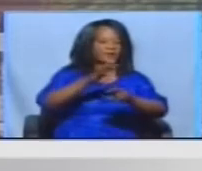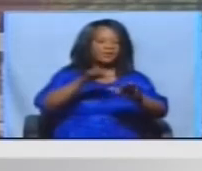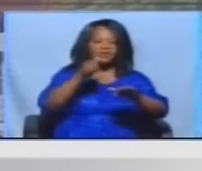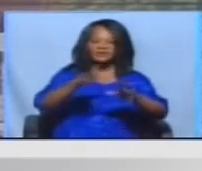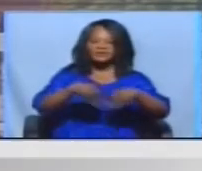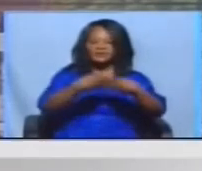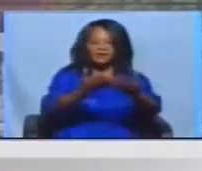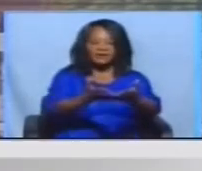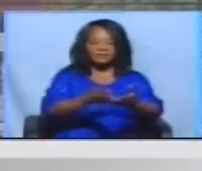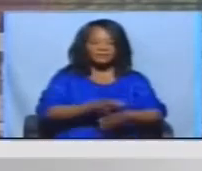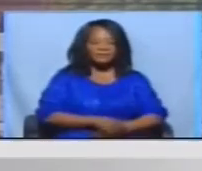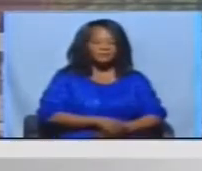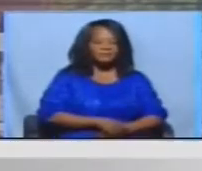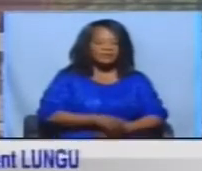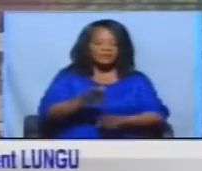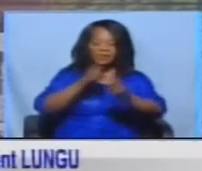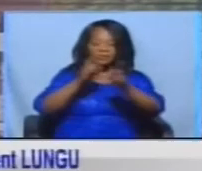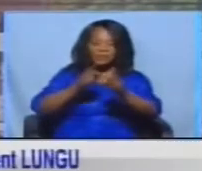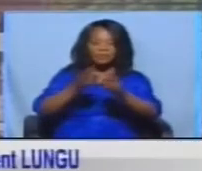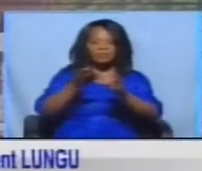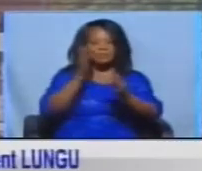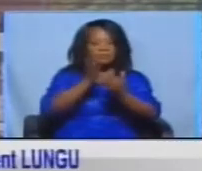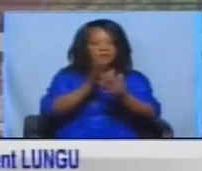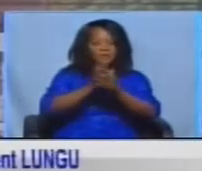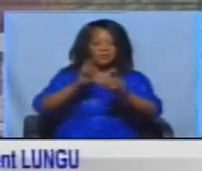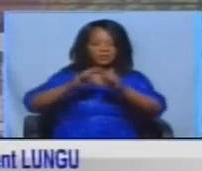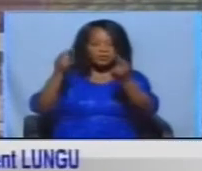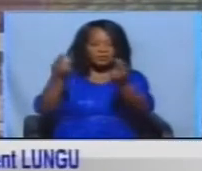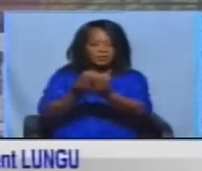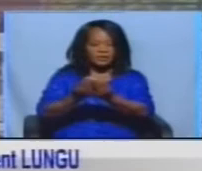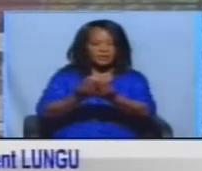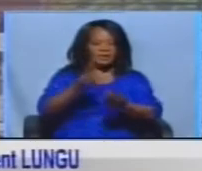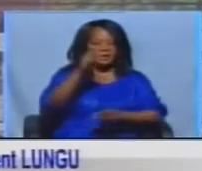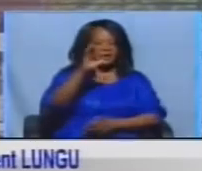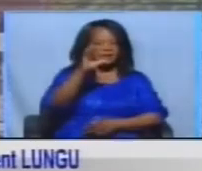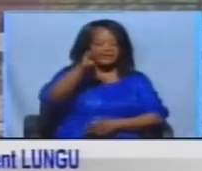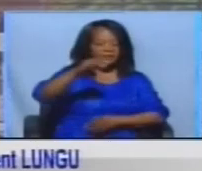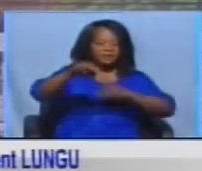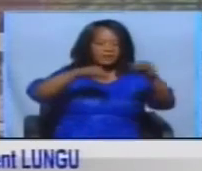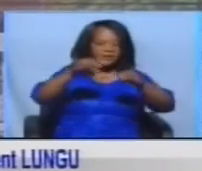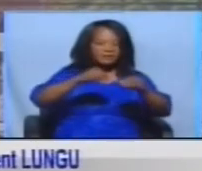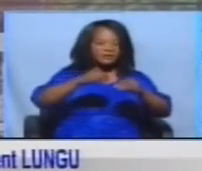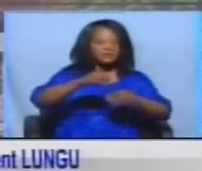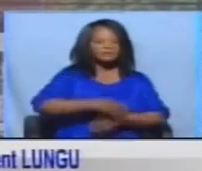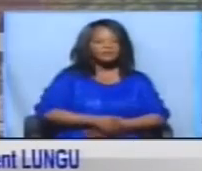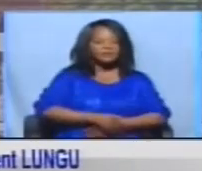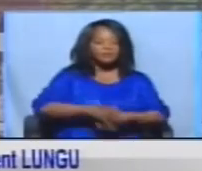sector. He says talks between unions in the mining sector and KCM management will resume on Friday, January